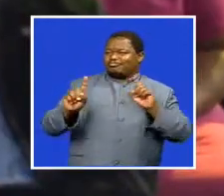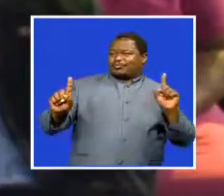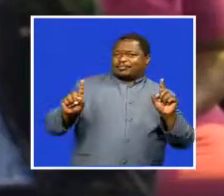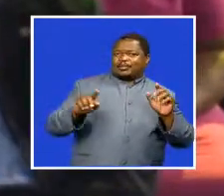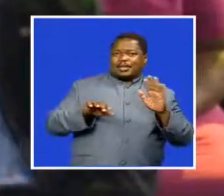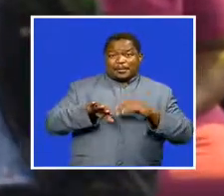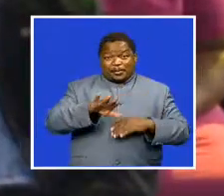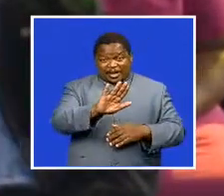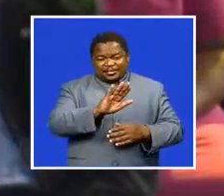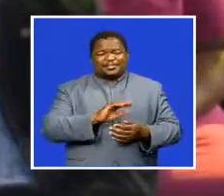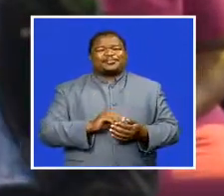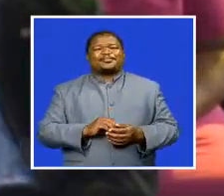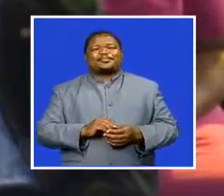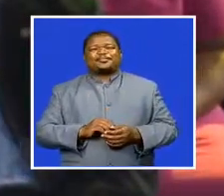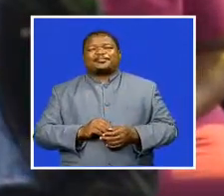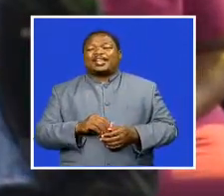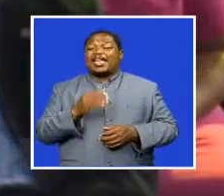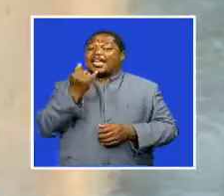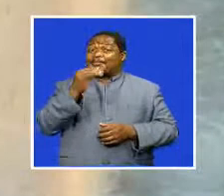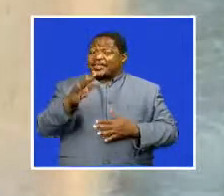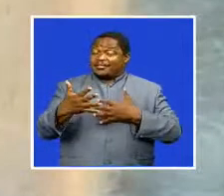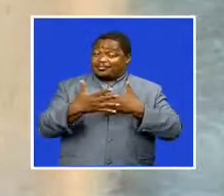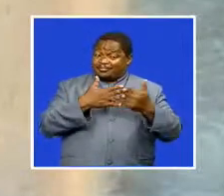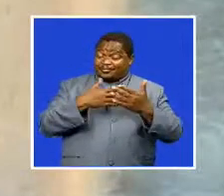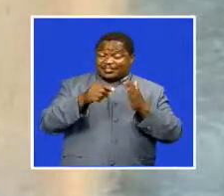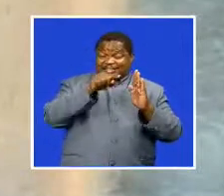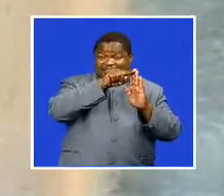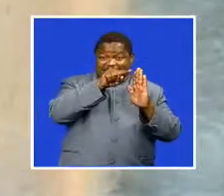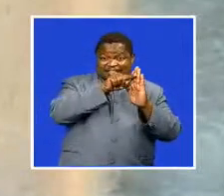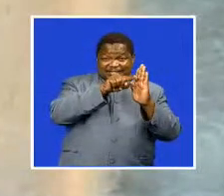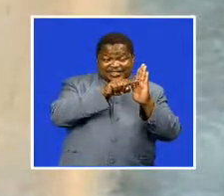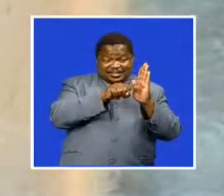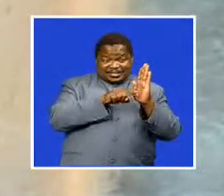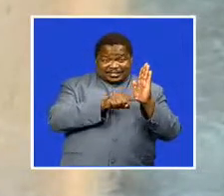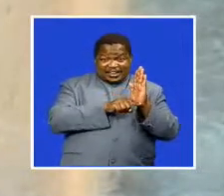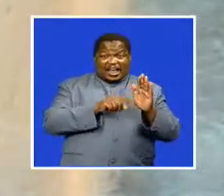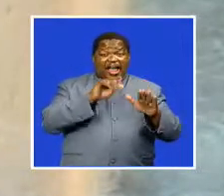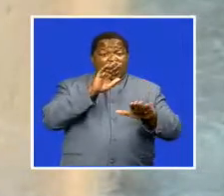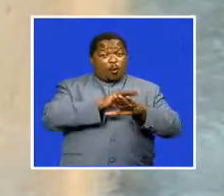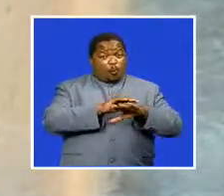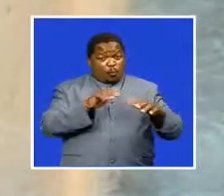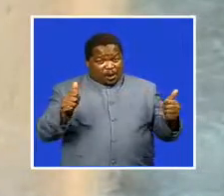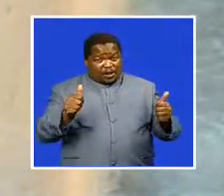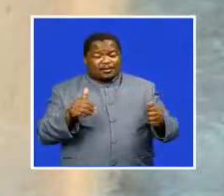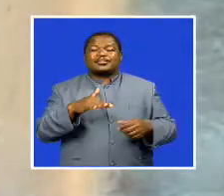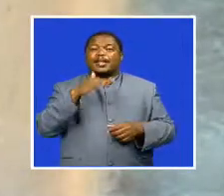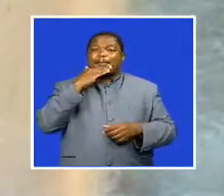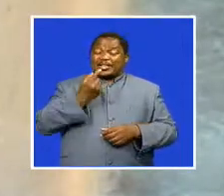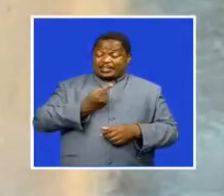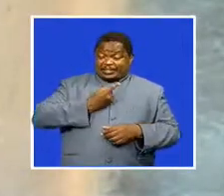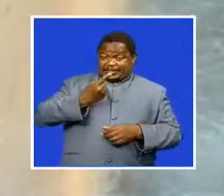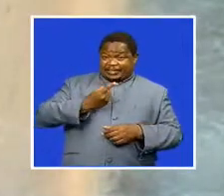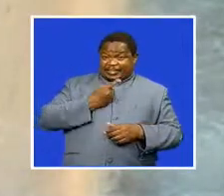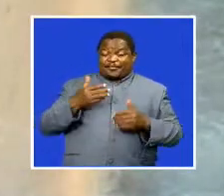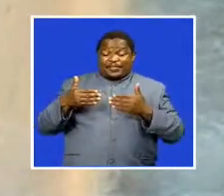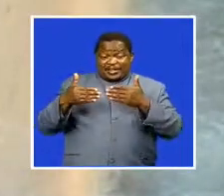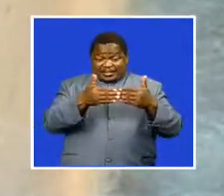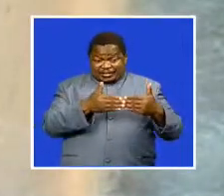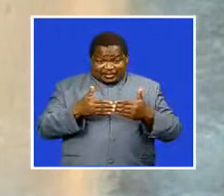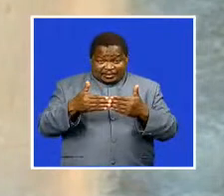this, we will not just be taking care of ourselves, but we will also be taking care of our